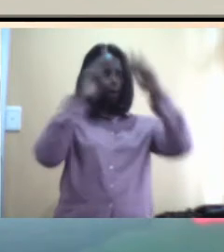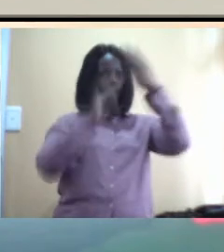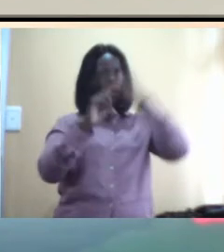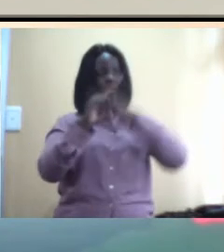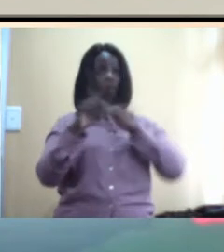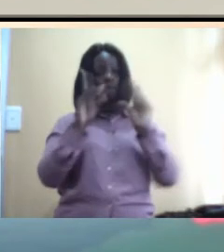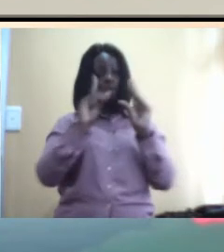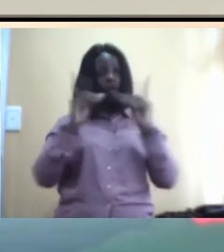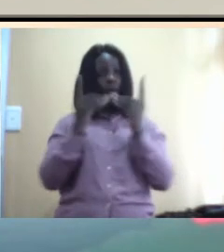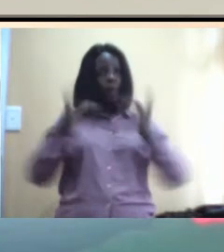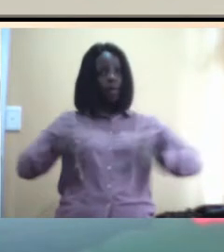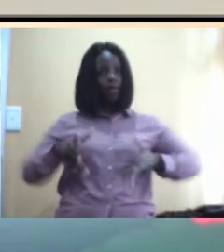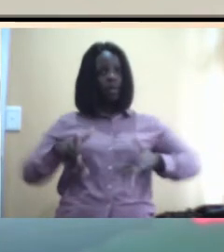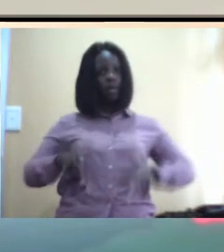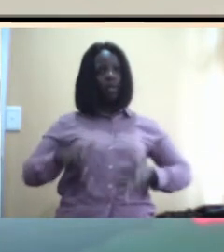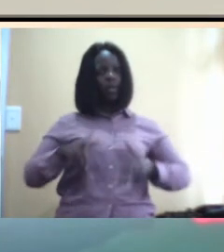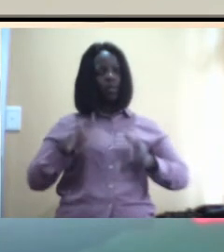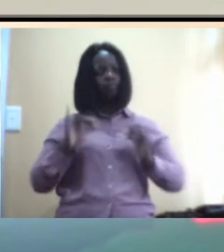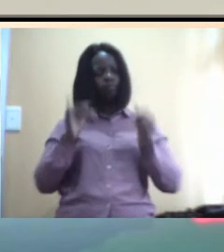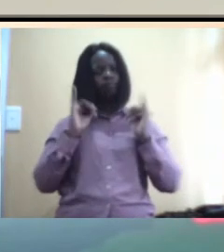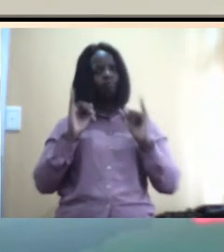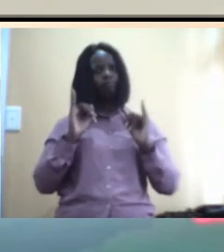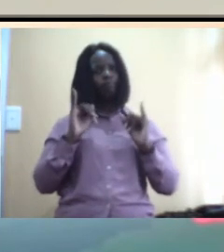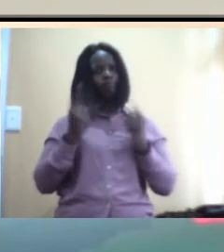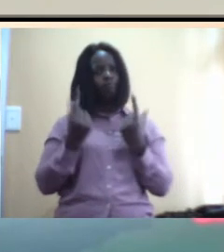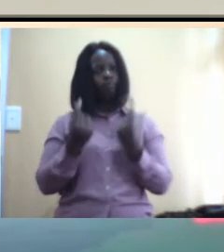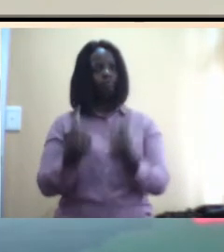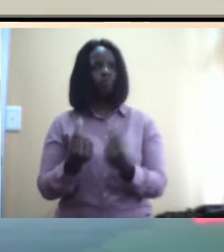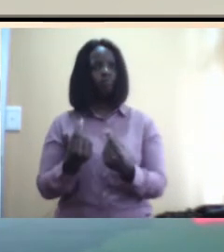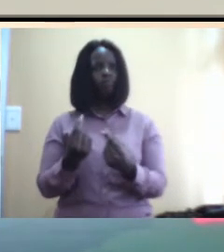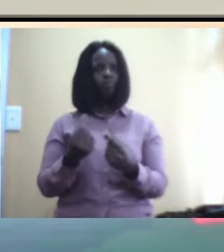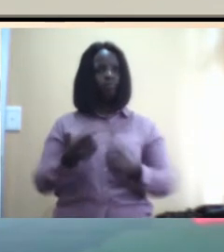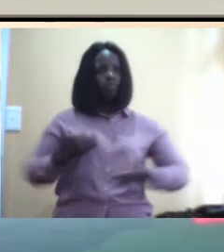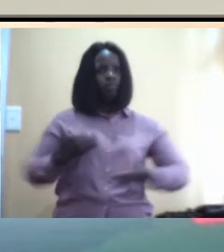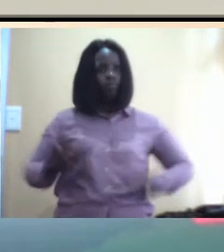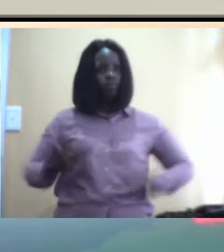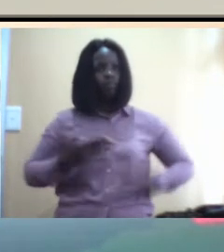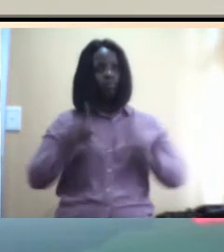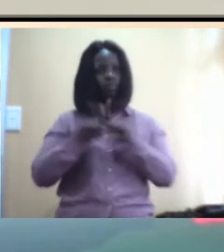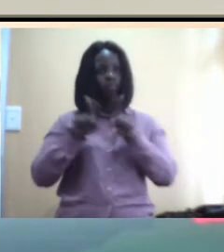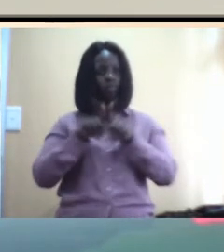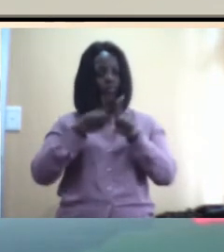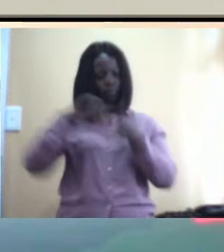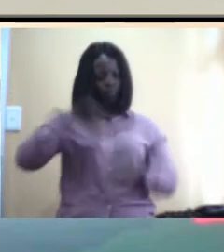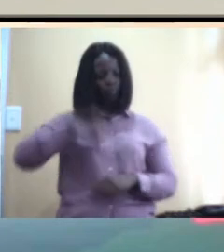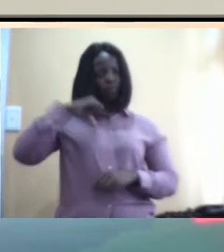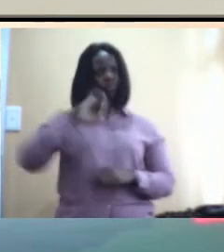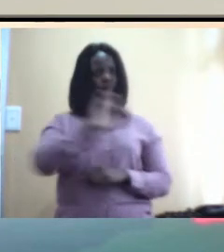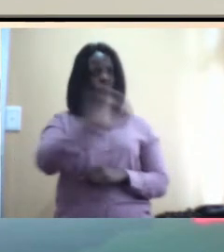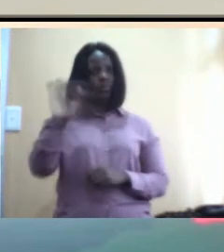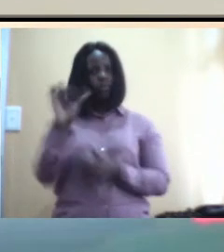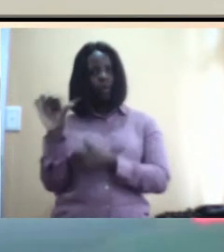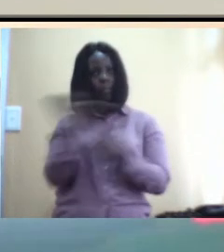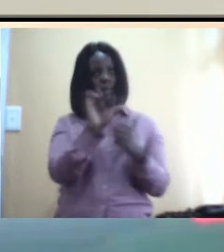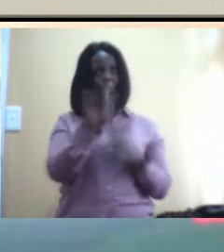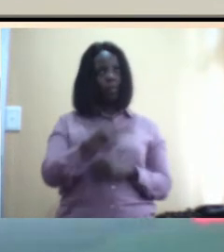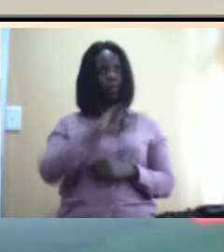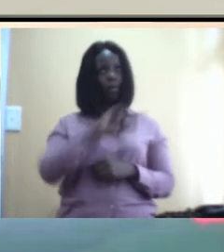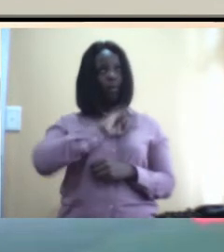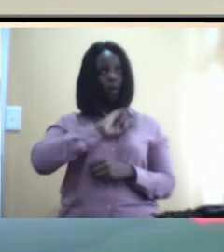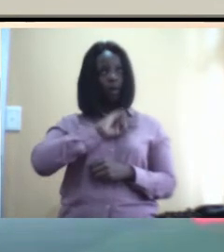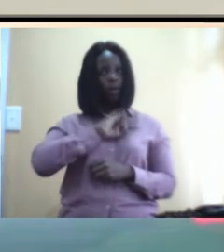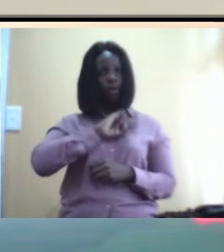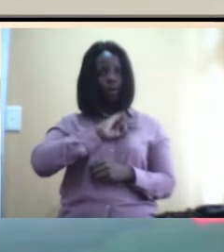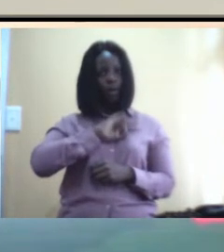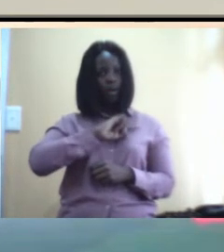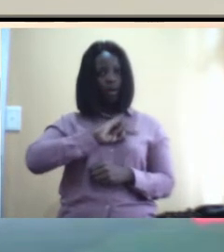are committed to revive extension services and to restore its dignity, which is why